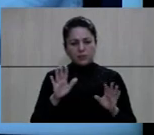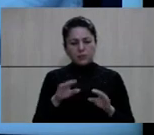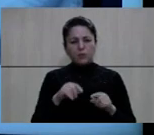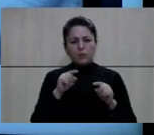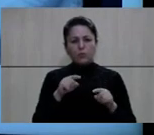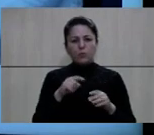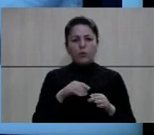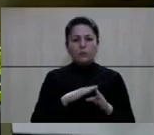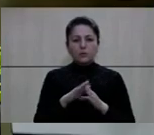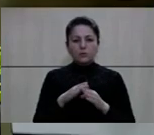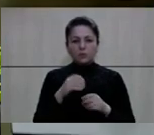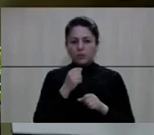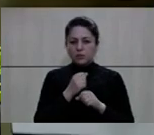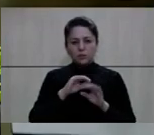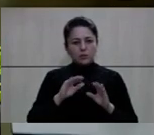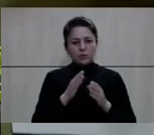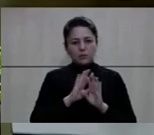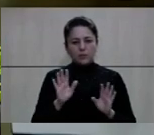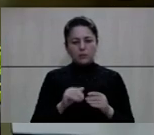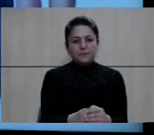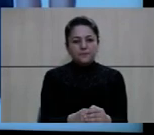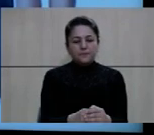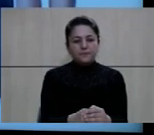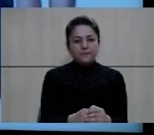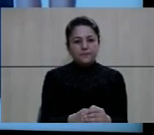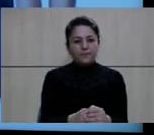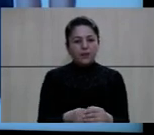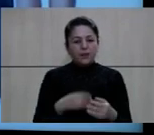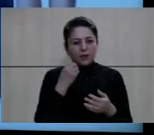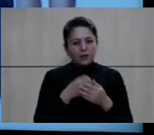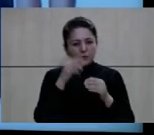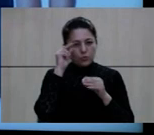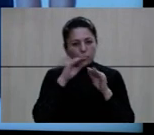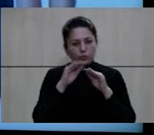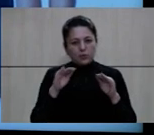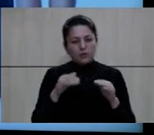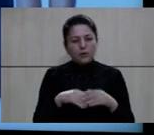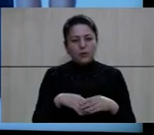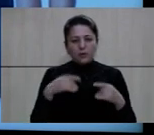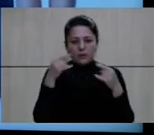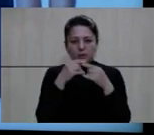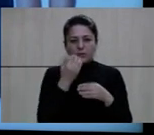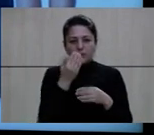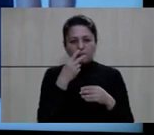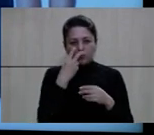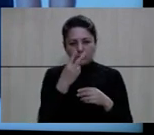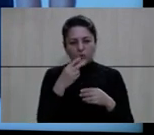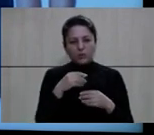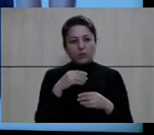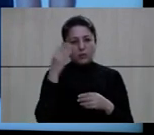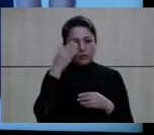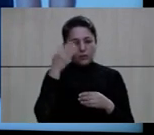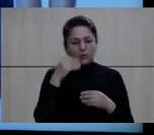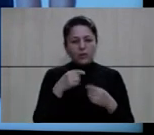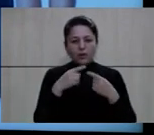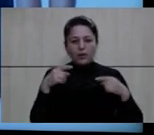qachon bajarayotgan ishidan charchamaydi. Aziz o'quvchilar, ekranda siz ko'rib turgan lavhada turli xil